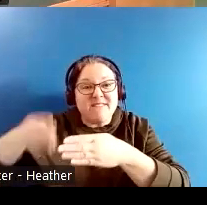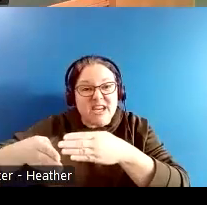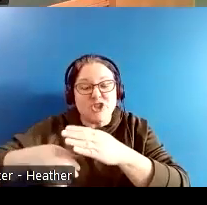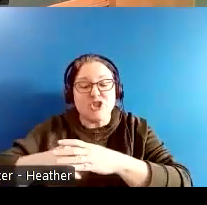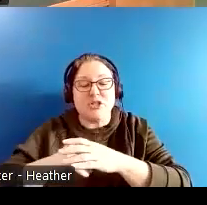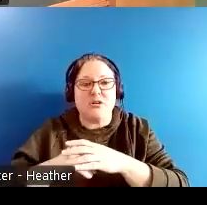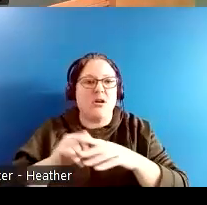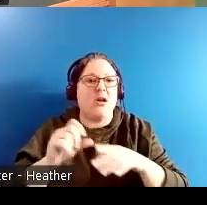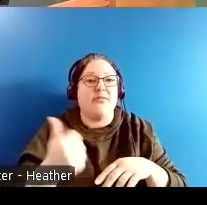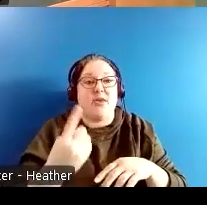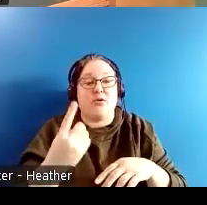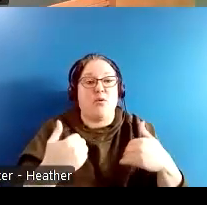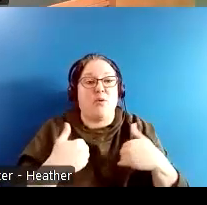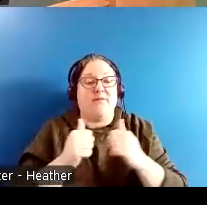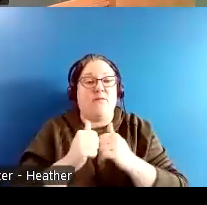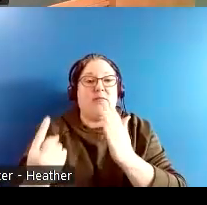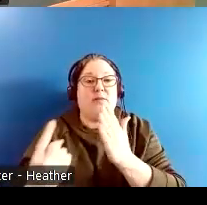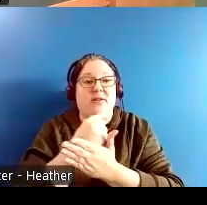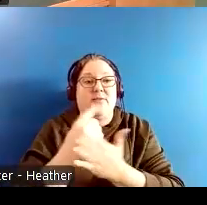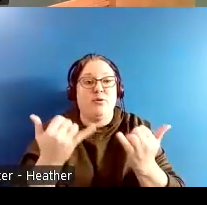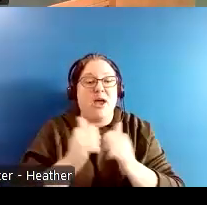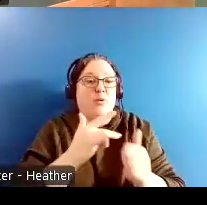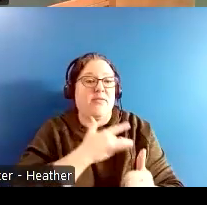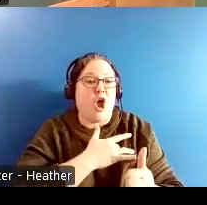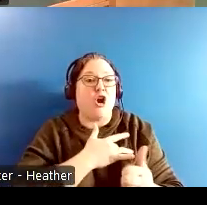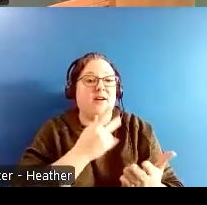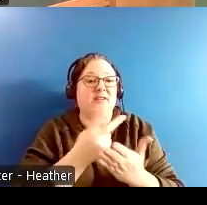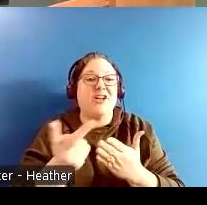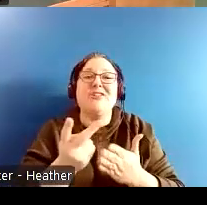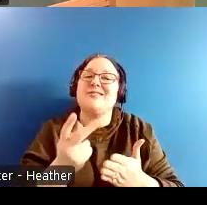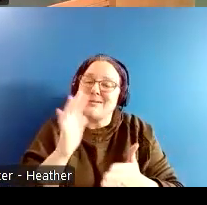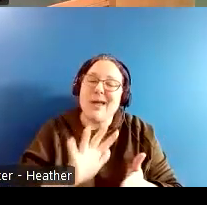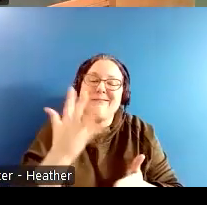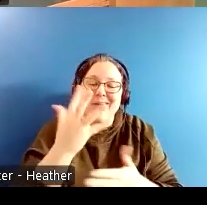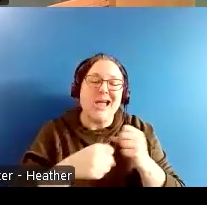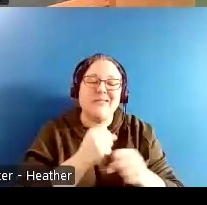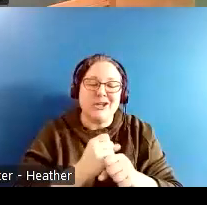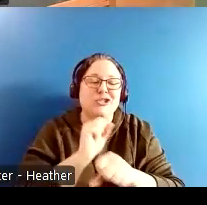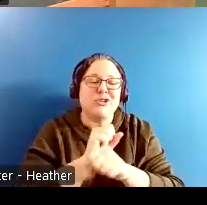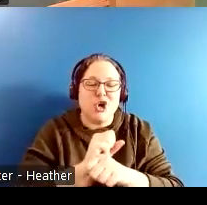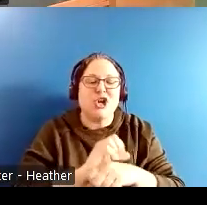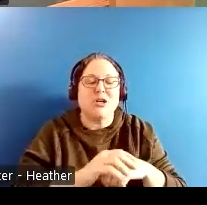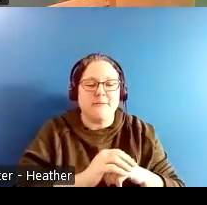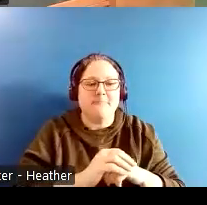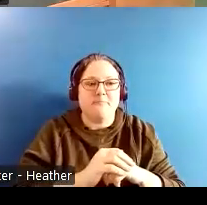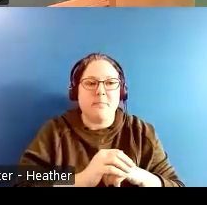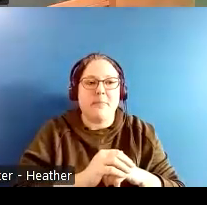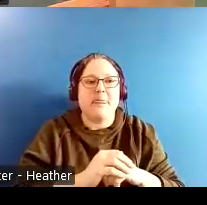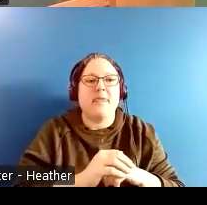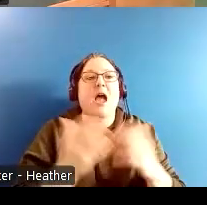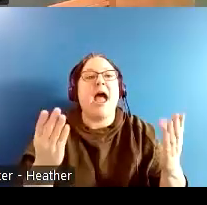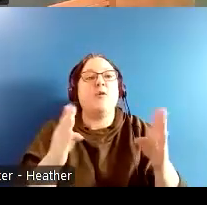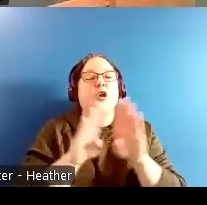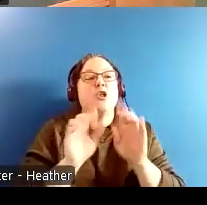one that we have under review right now from our heart failure study, it's also about 5 years of effort. And then finally, I'll close with this